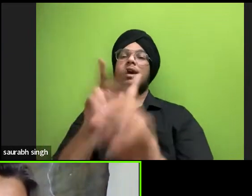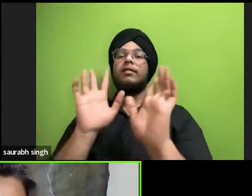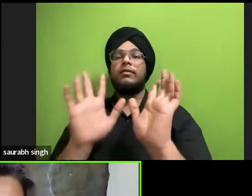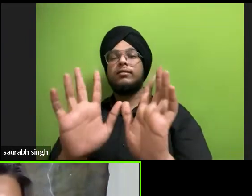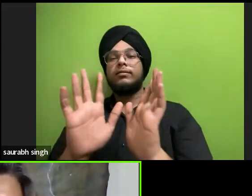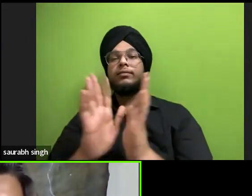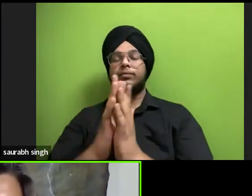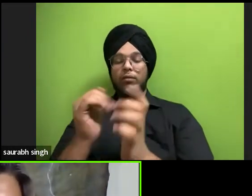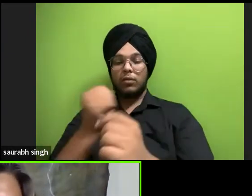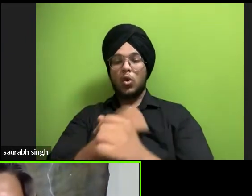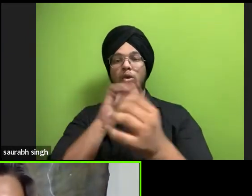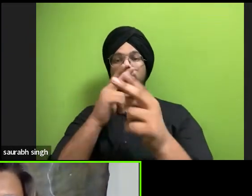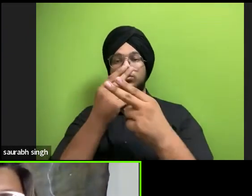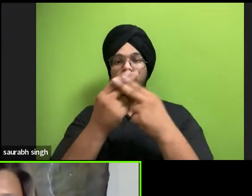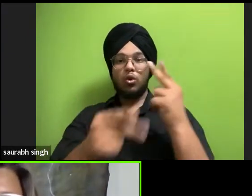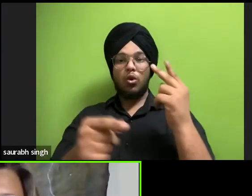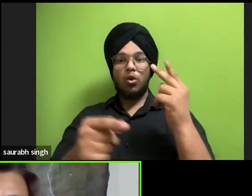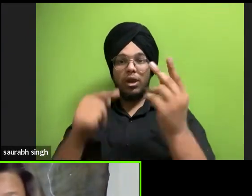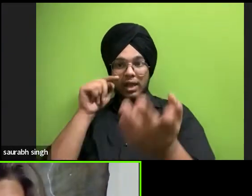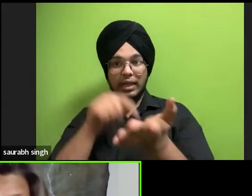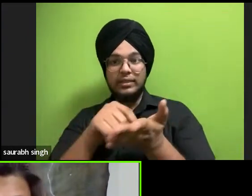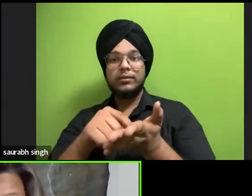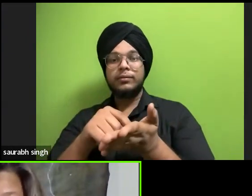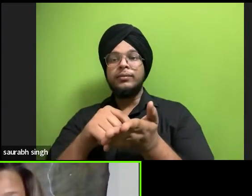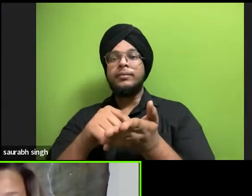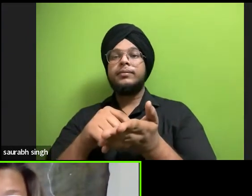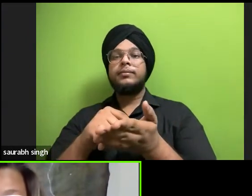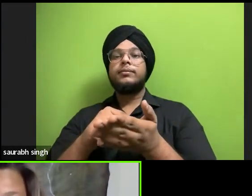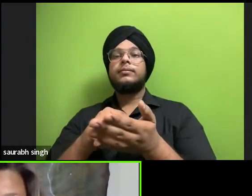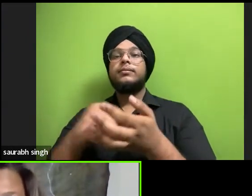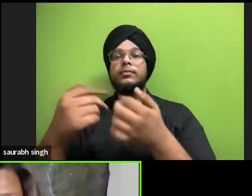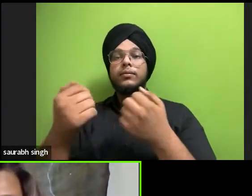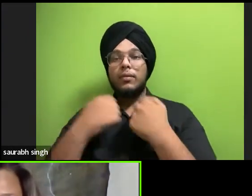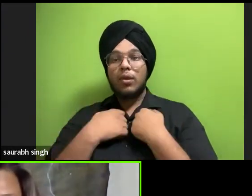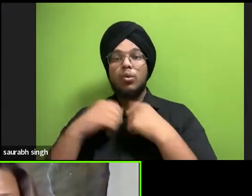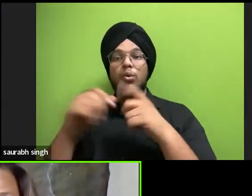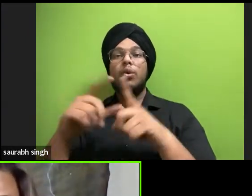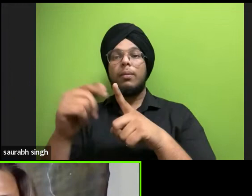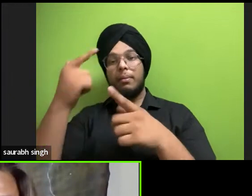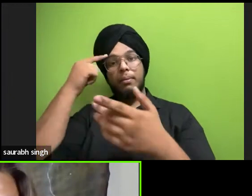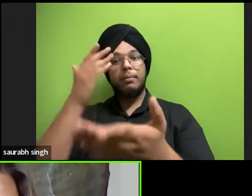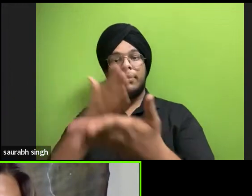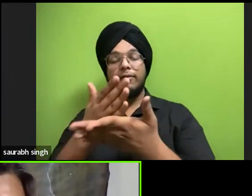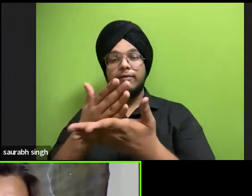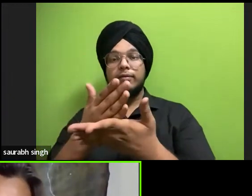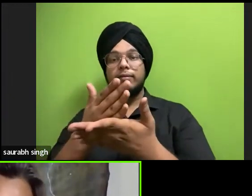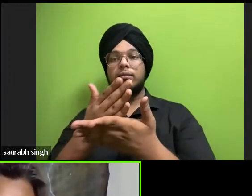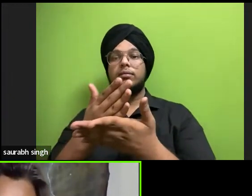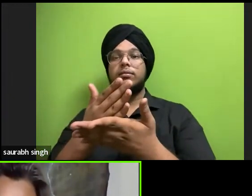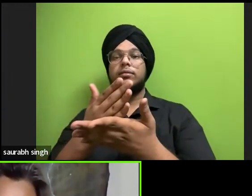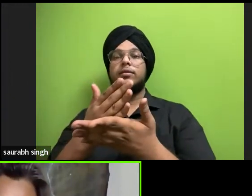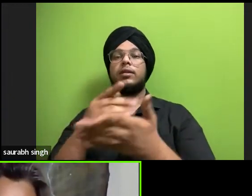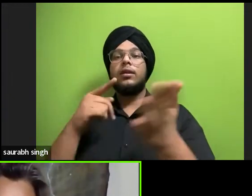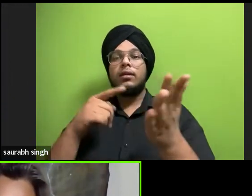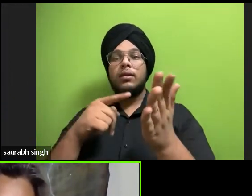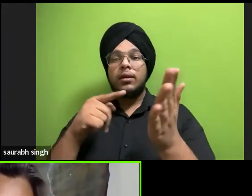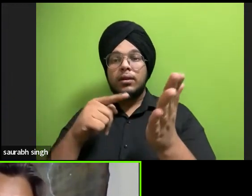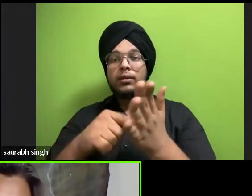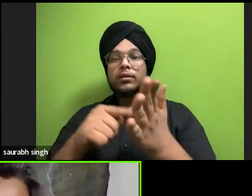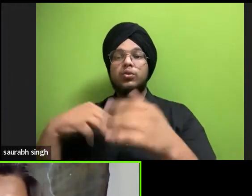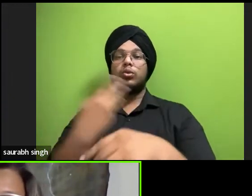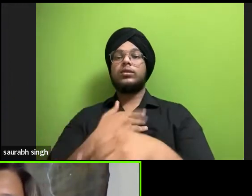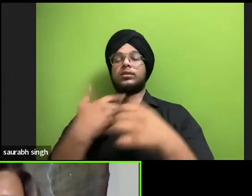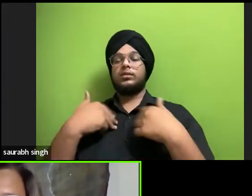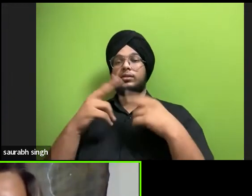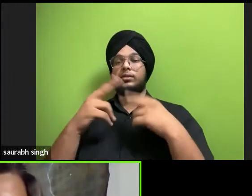and our stories from here are also are actually, I do believe that they are canonical, in the sense that we are saying these